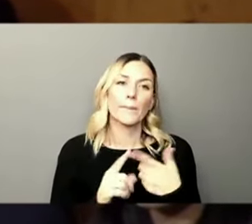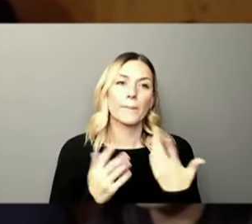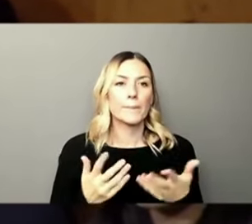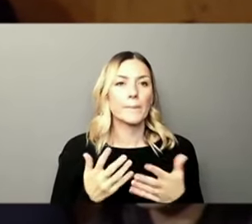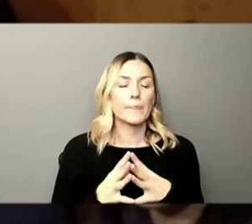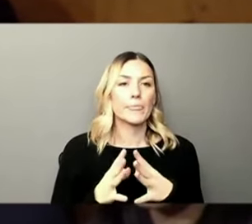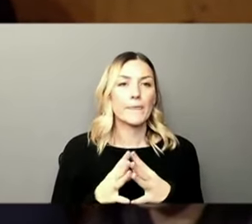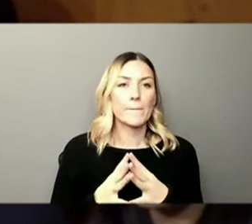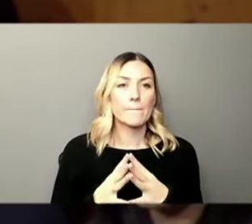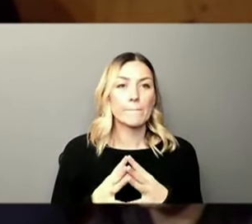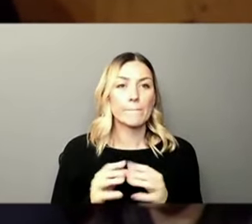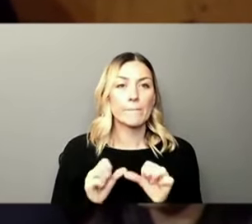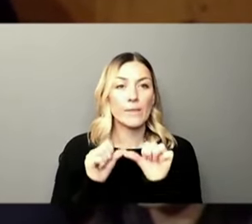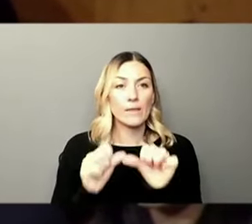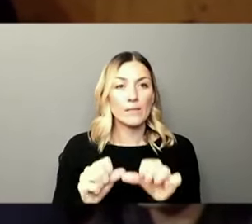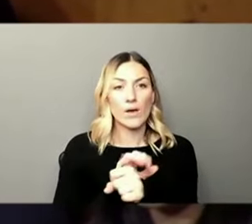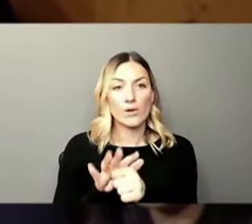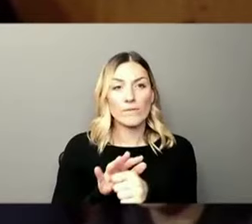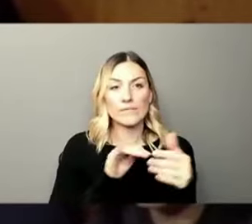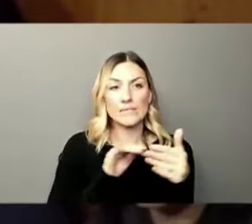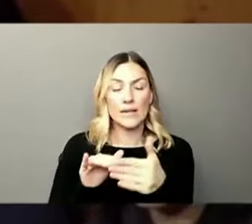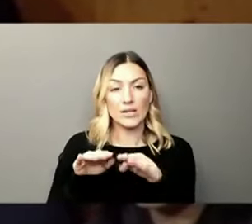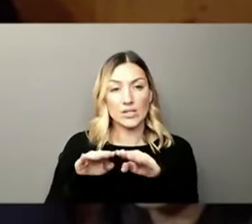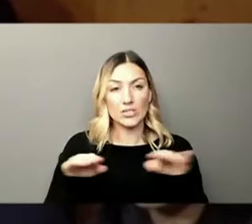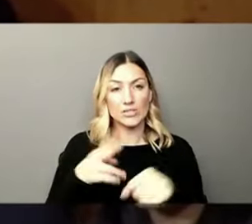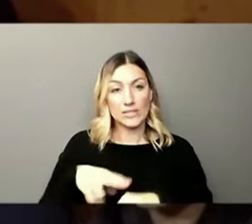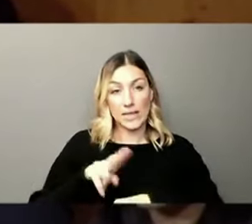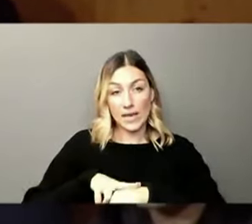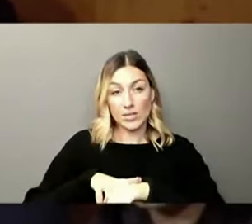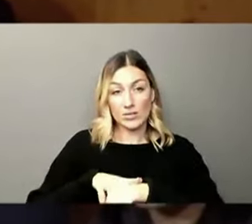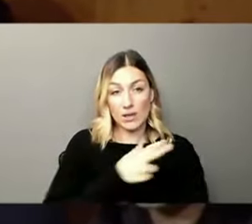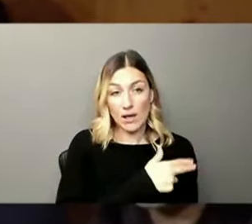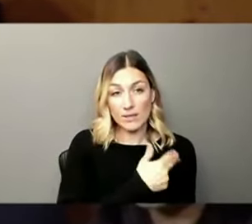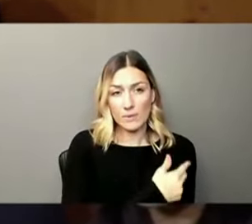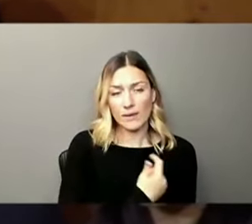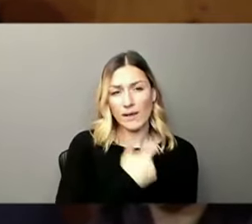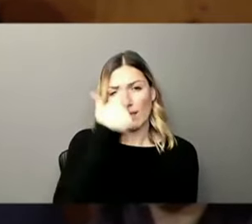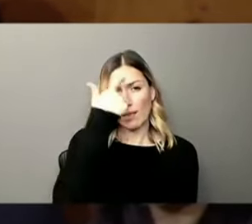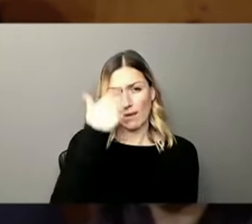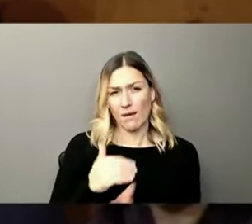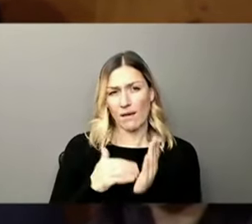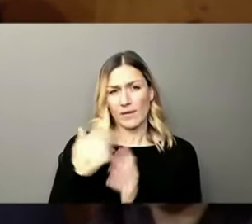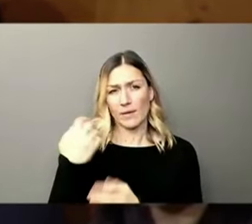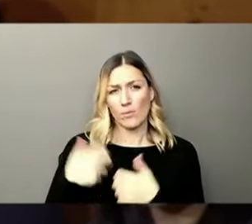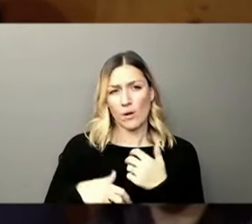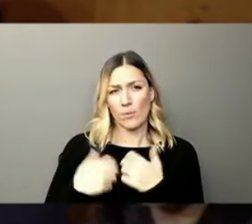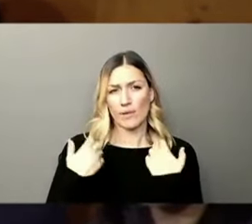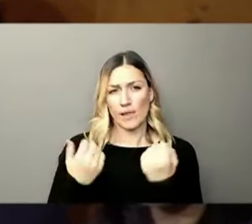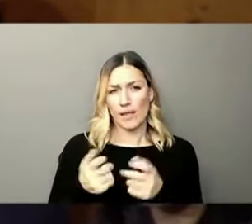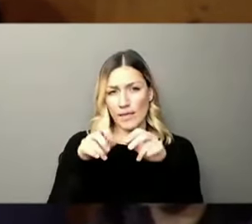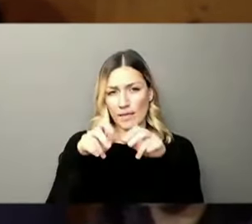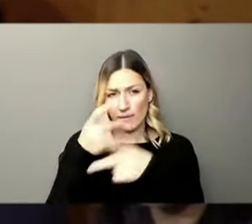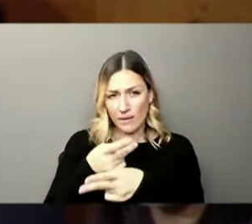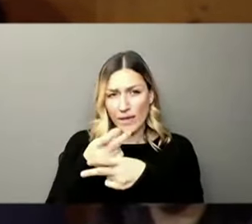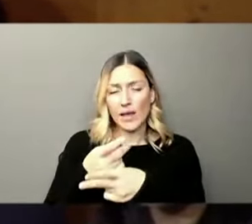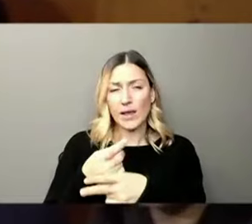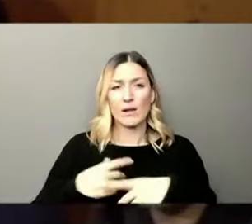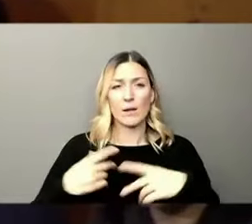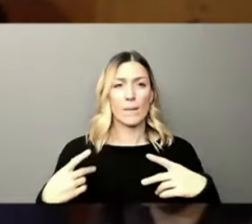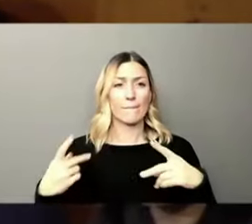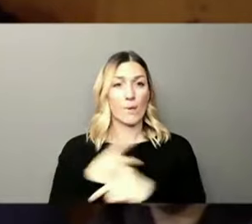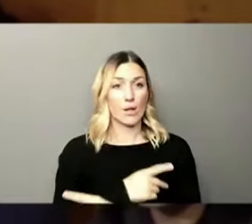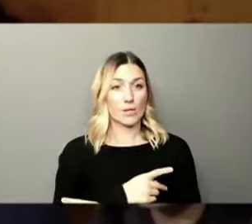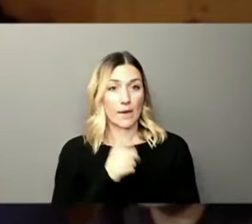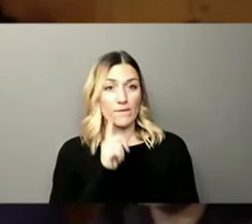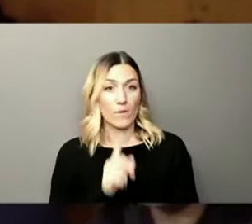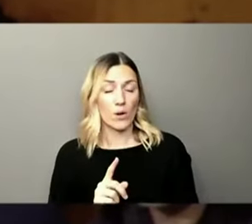a long COVID study at Children's National. And I think often our problems in healthcare, like you could just sort of multiply them for people that are living in